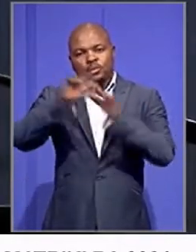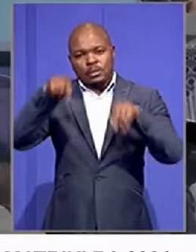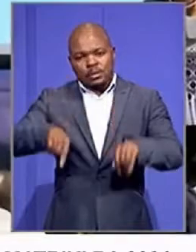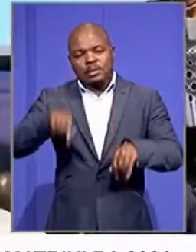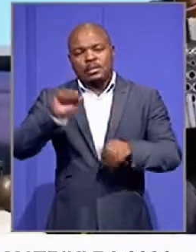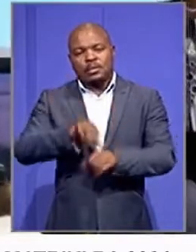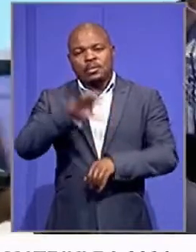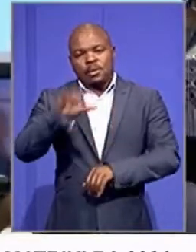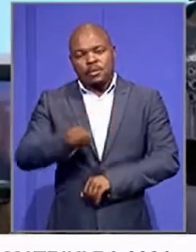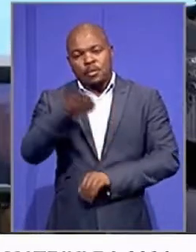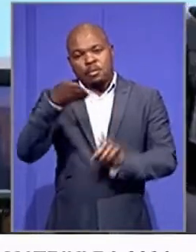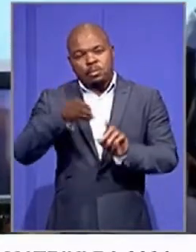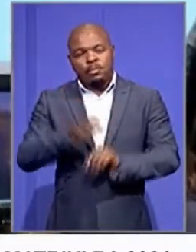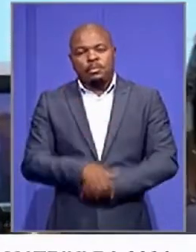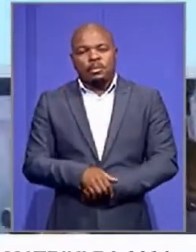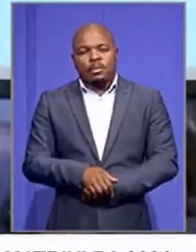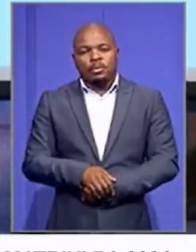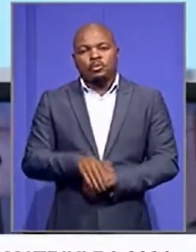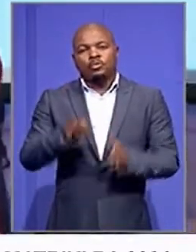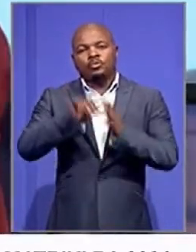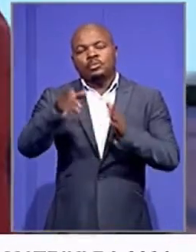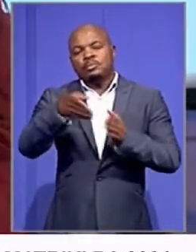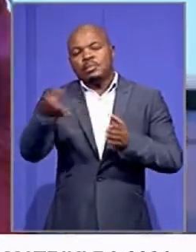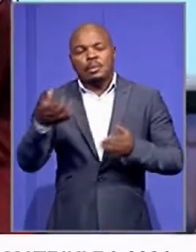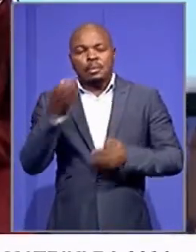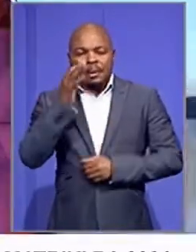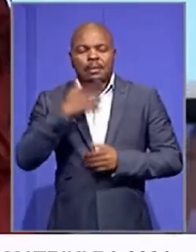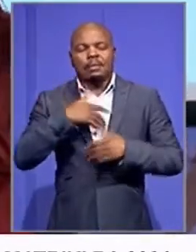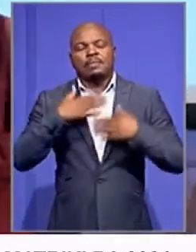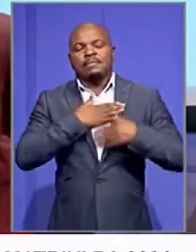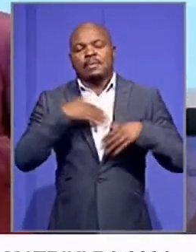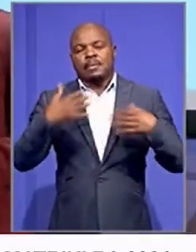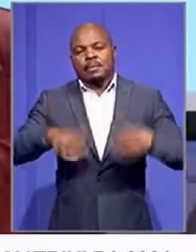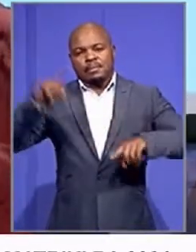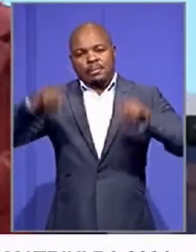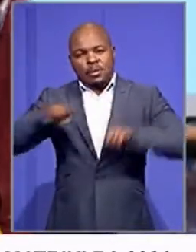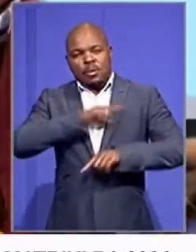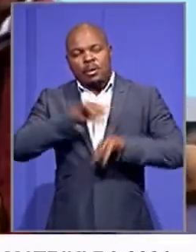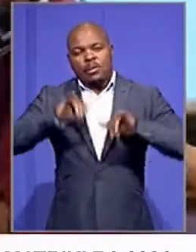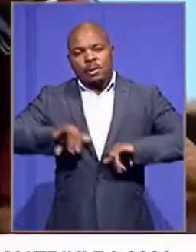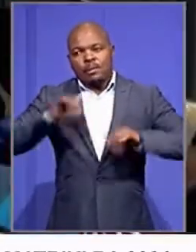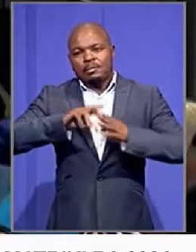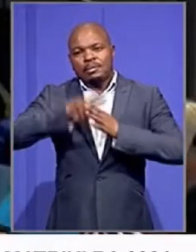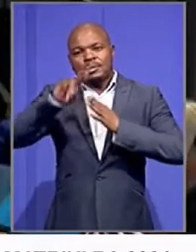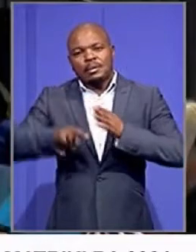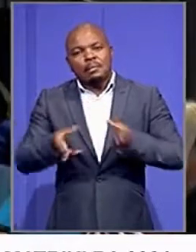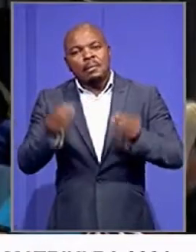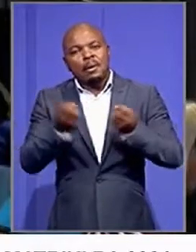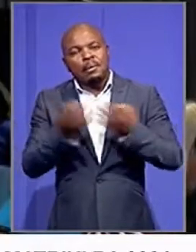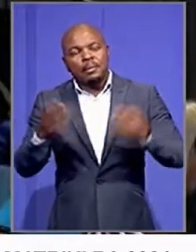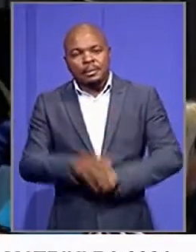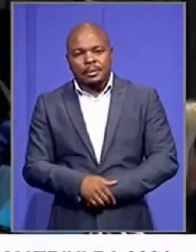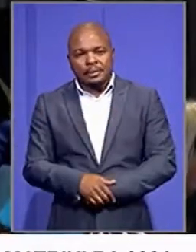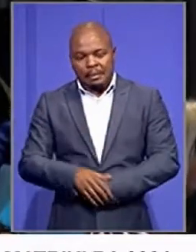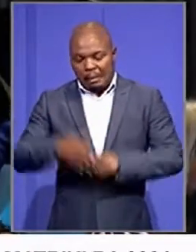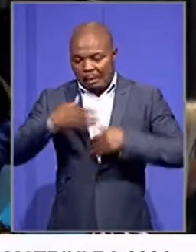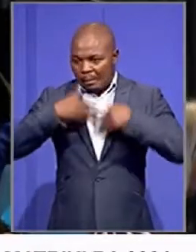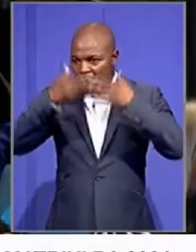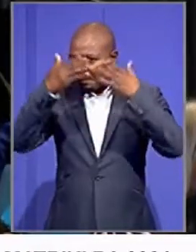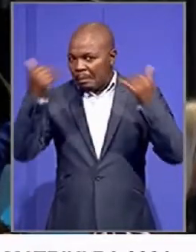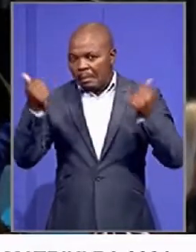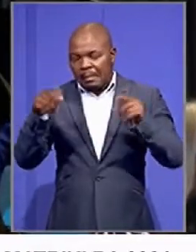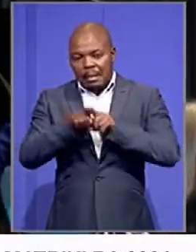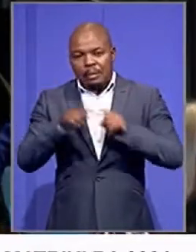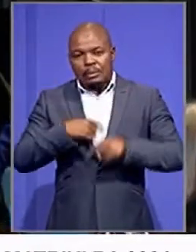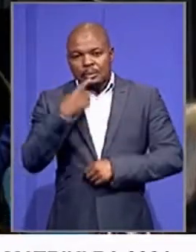country. Barutwana ba re maikutlo ke ya wa kopanego ka ge ba sa letetse go kwa dipoelo tša bona. I have no idea. Like you said, I